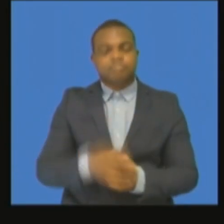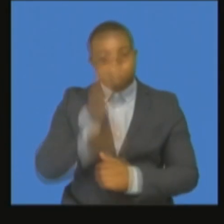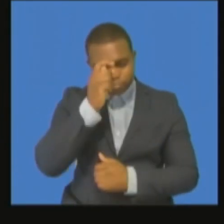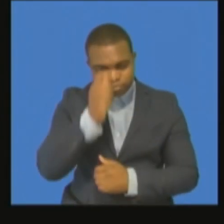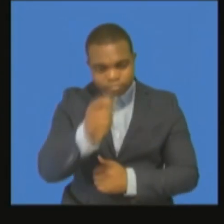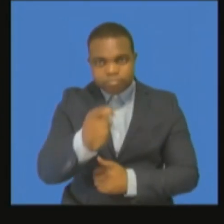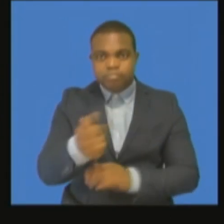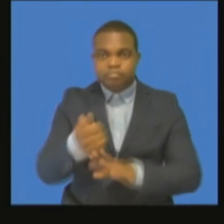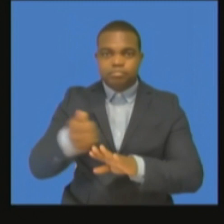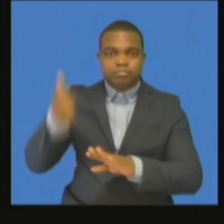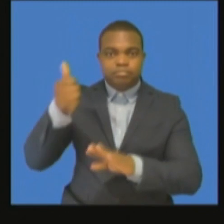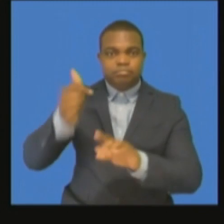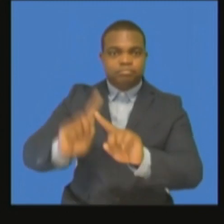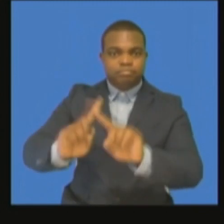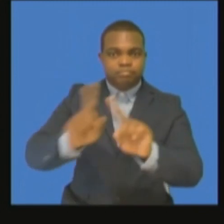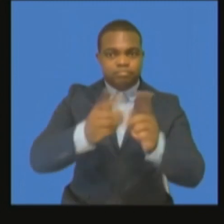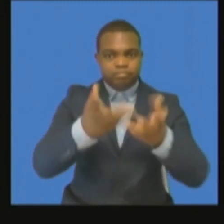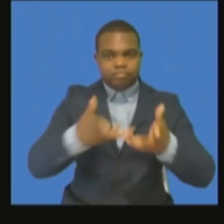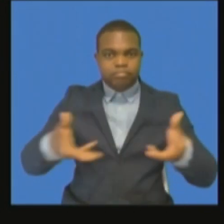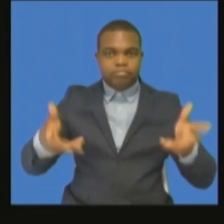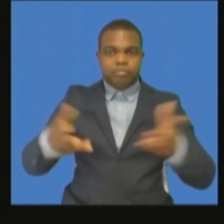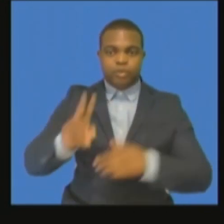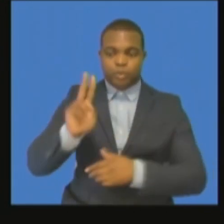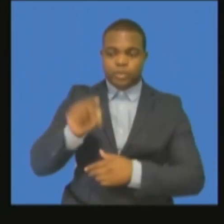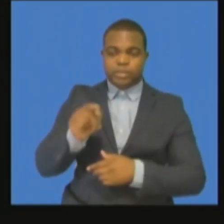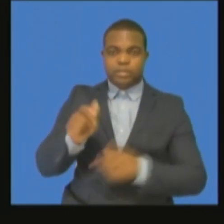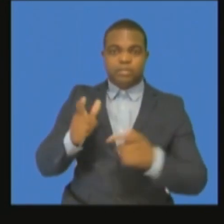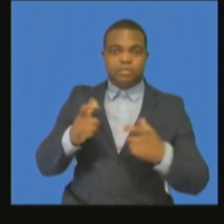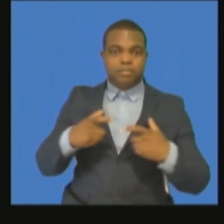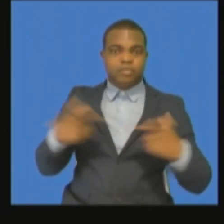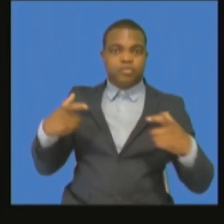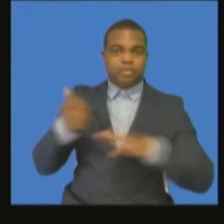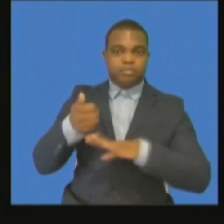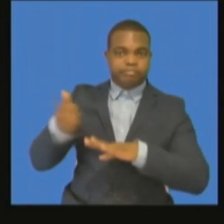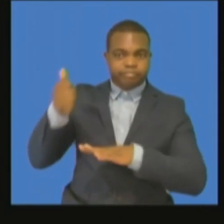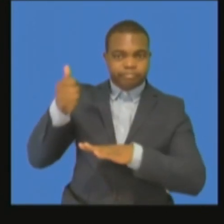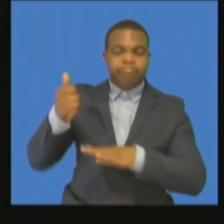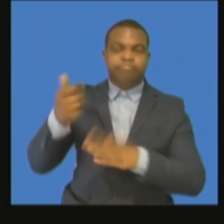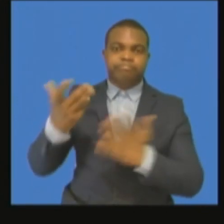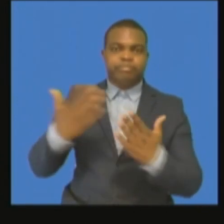place, consistent with earlier decisions of the UN General Assembly.